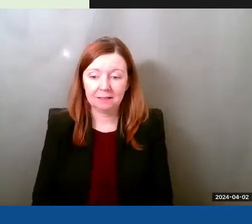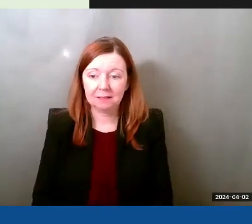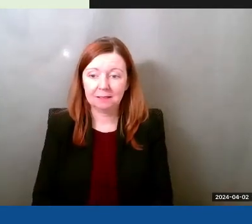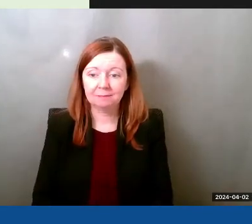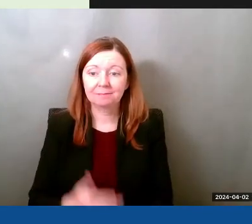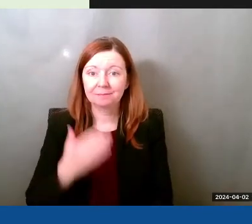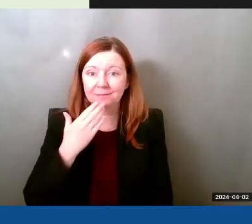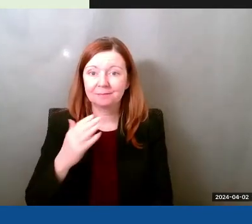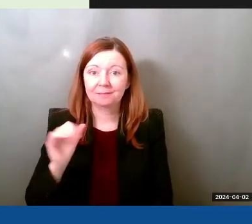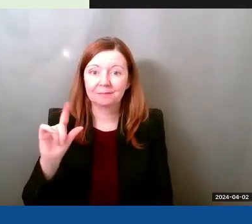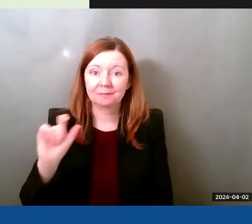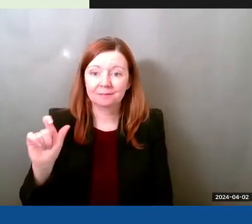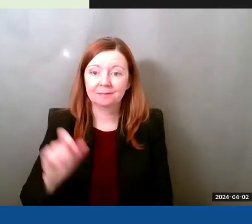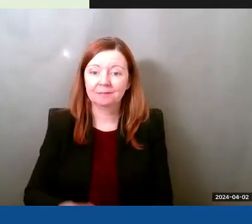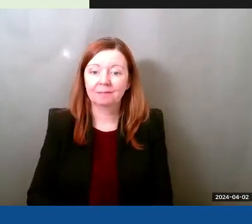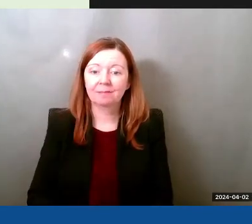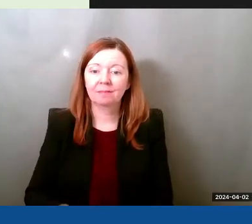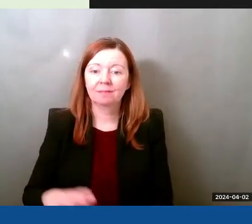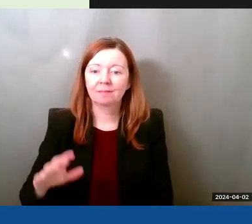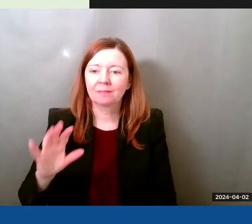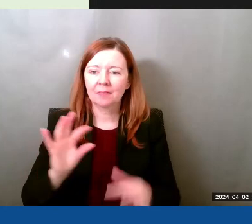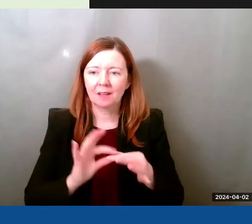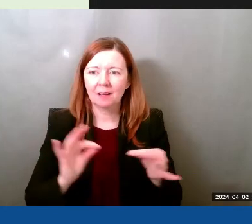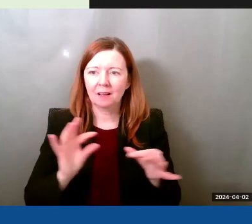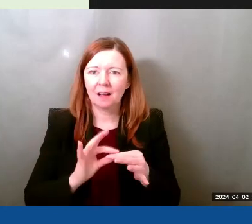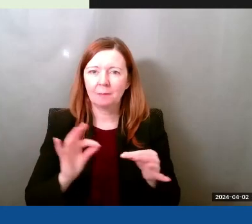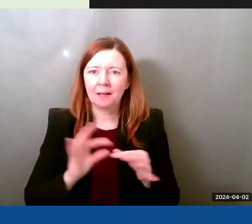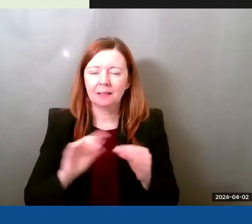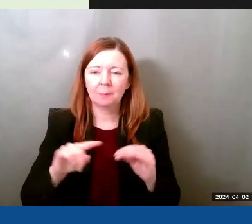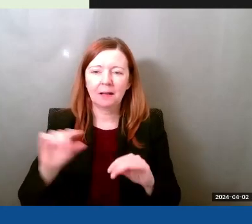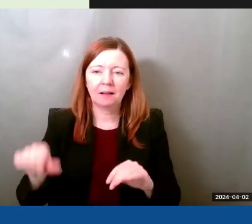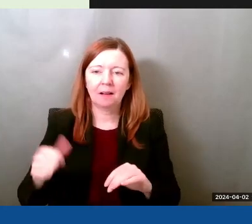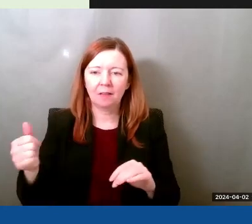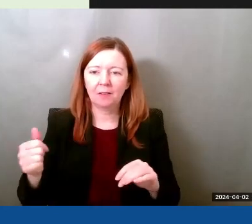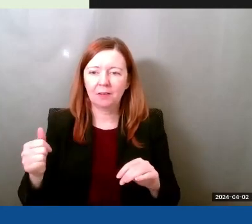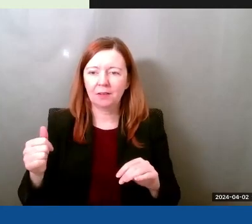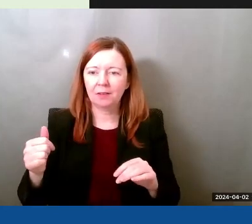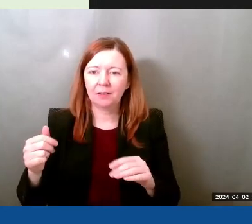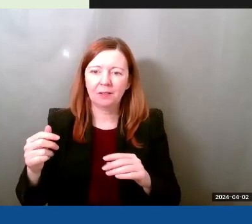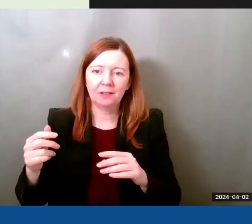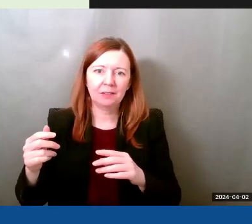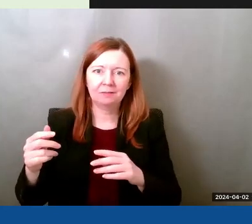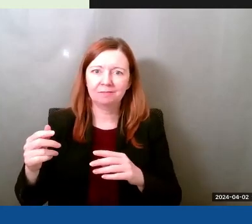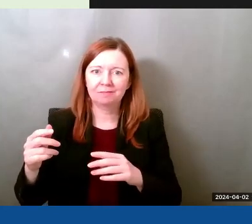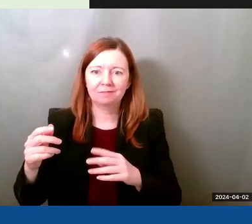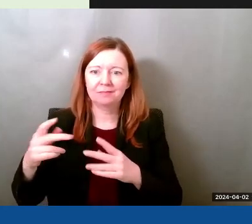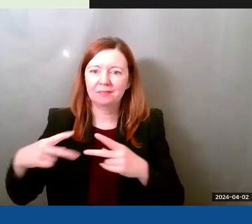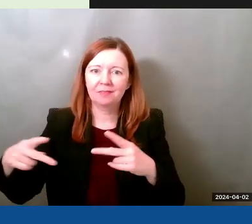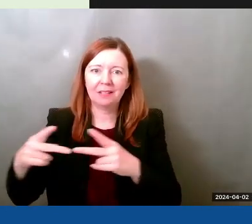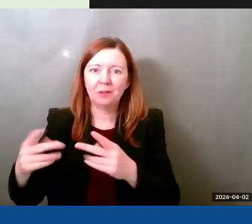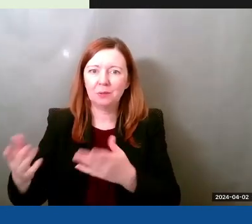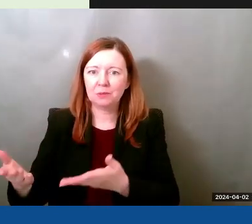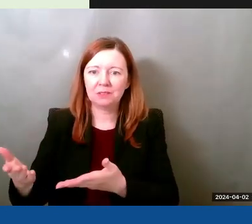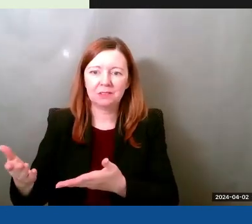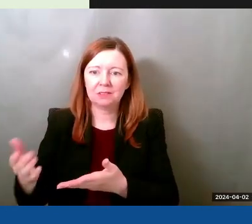Thanks, Alex. There was a comment around other venues not necessarily being